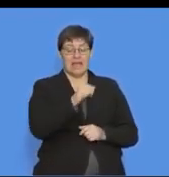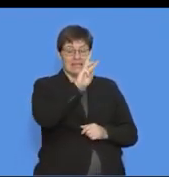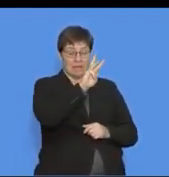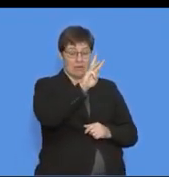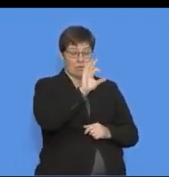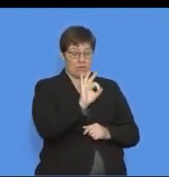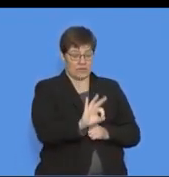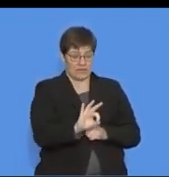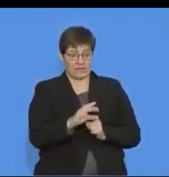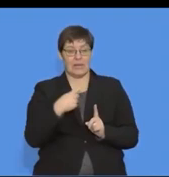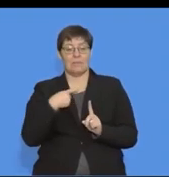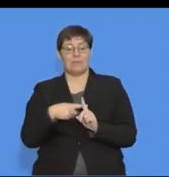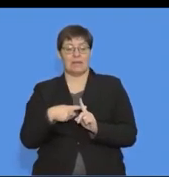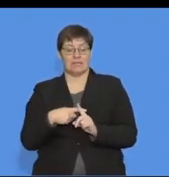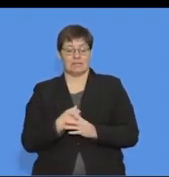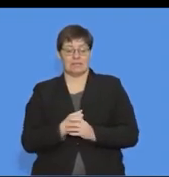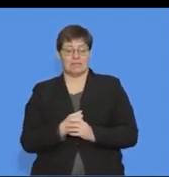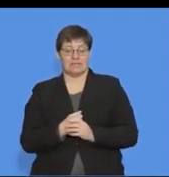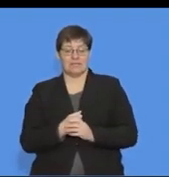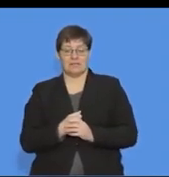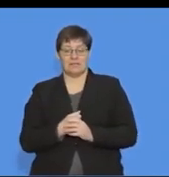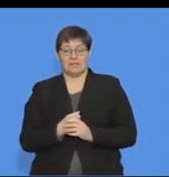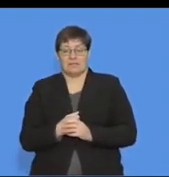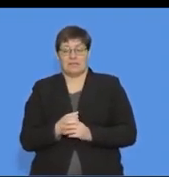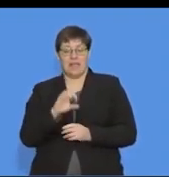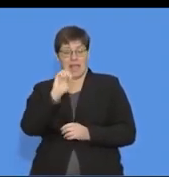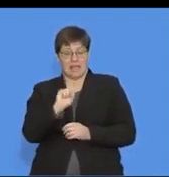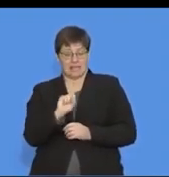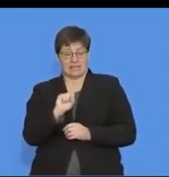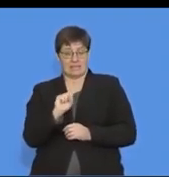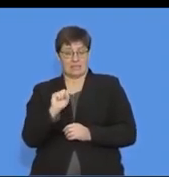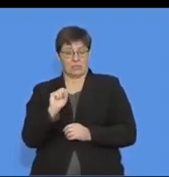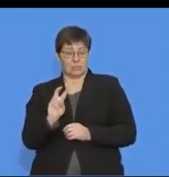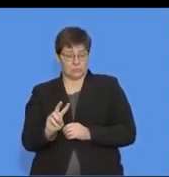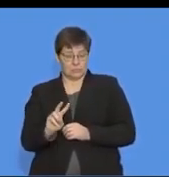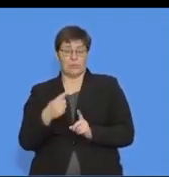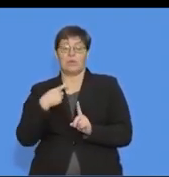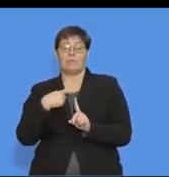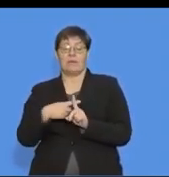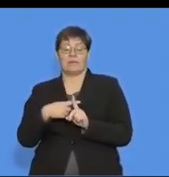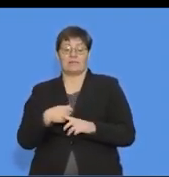W3 plus, right, S2 plus